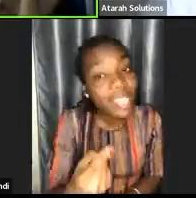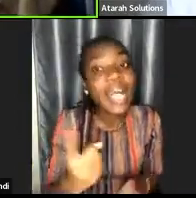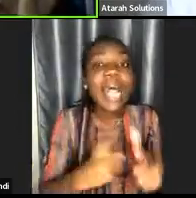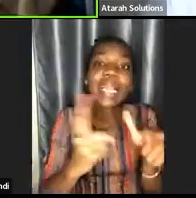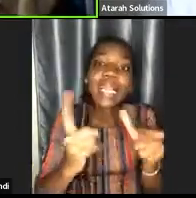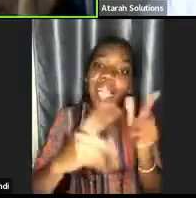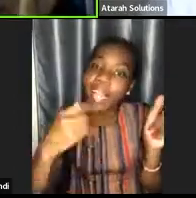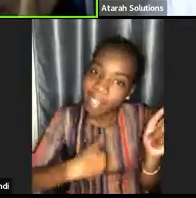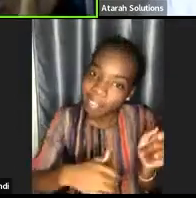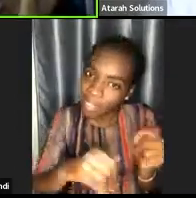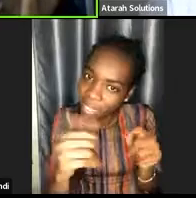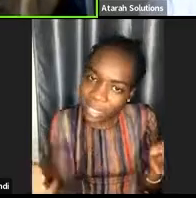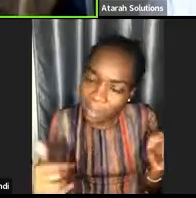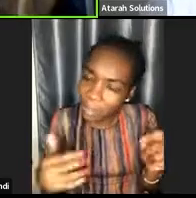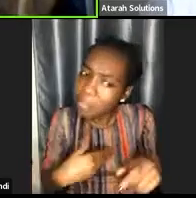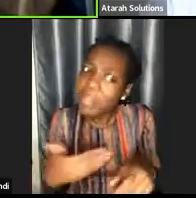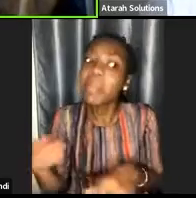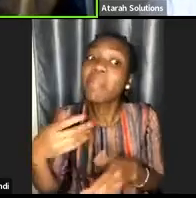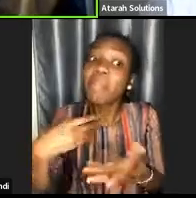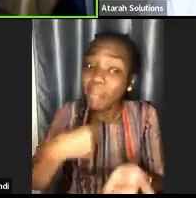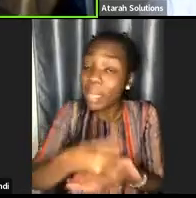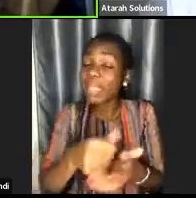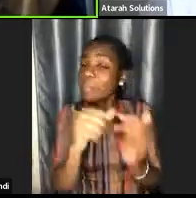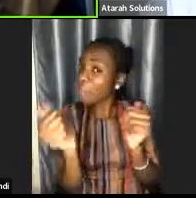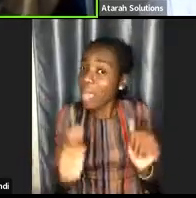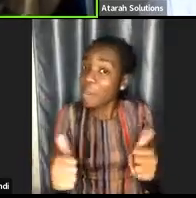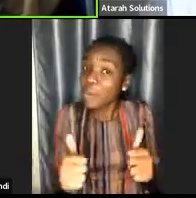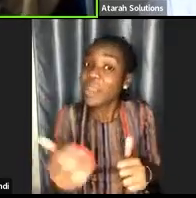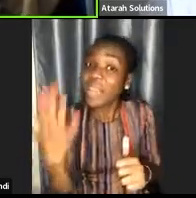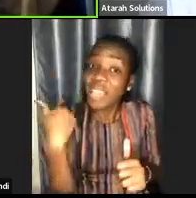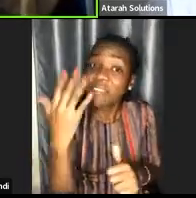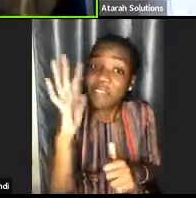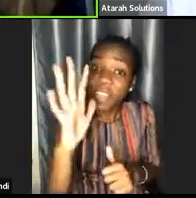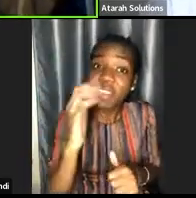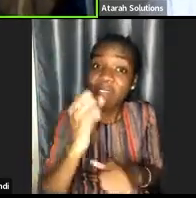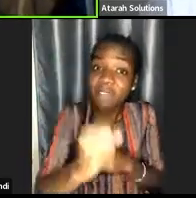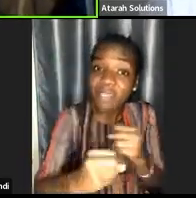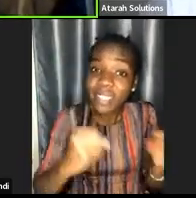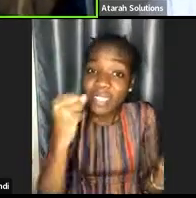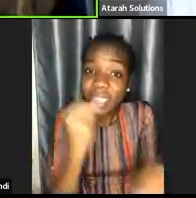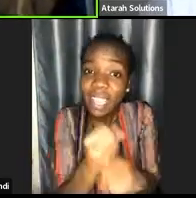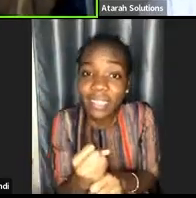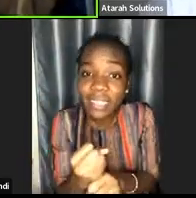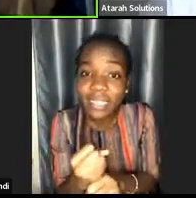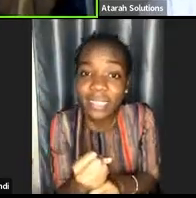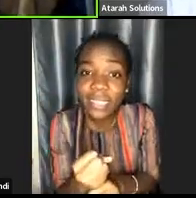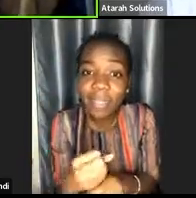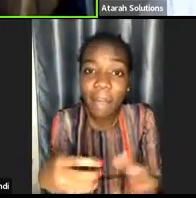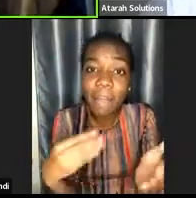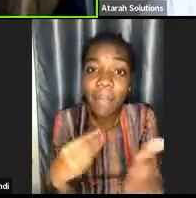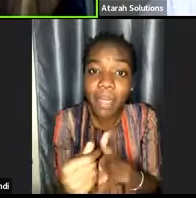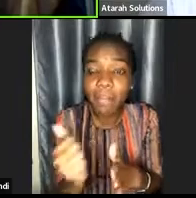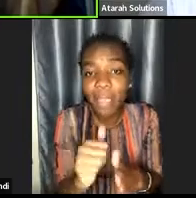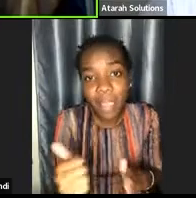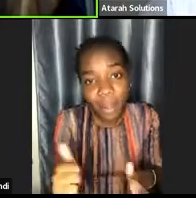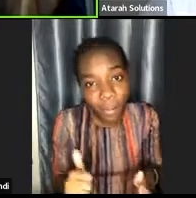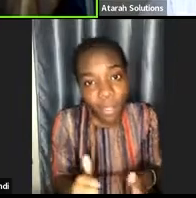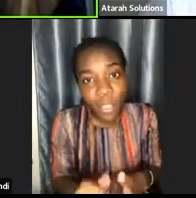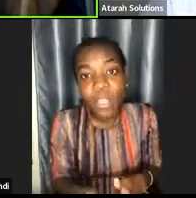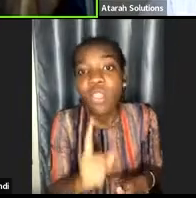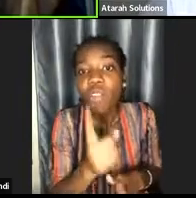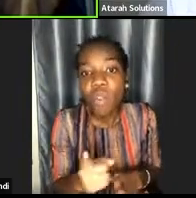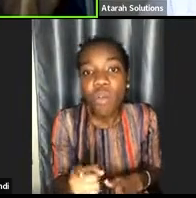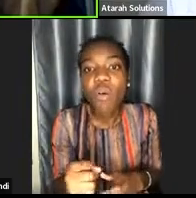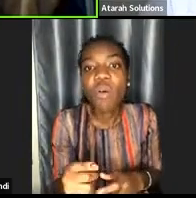been able to repay it for the last 5 years, despite having promised to do it within a certain time. So in mediation, we can